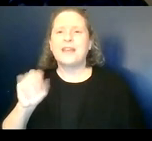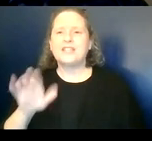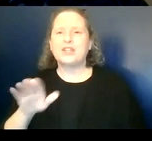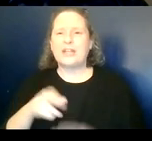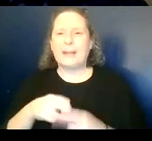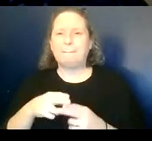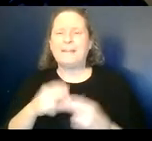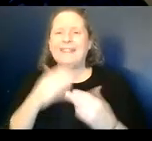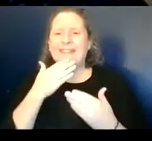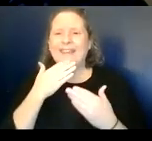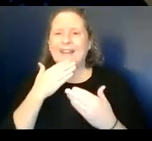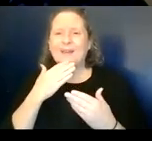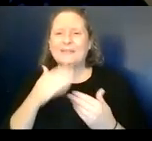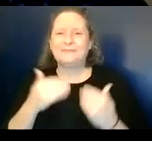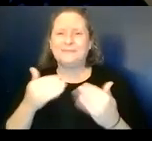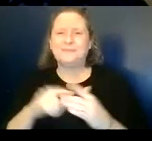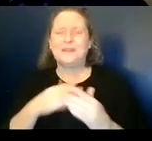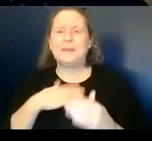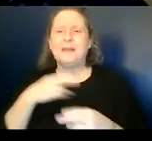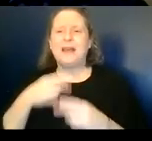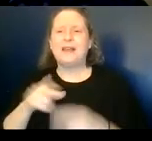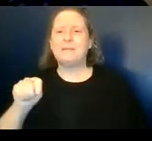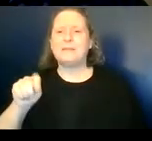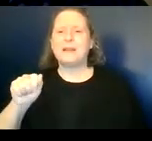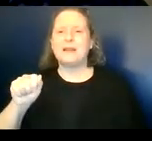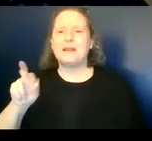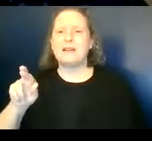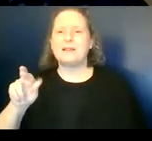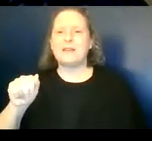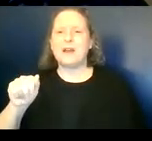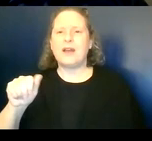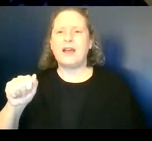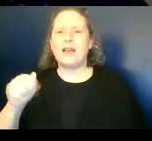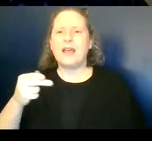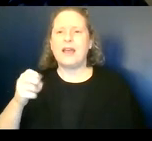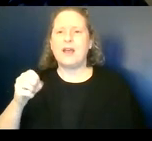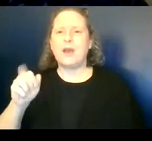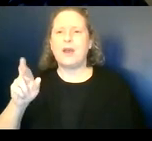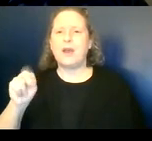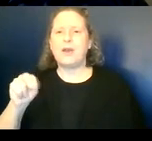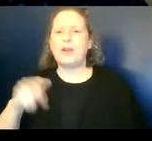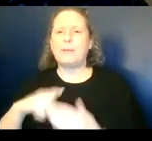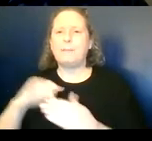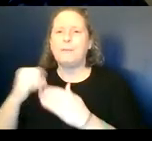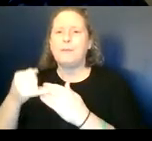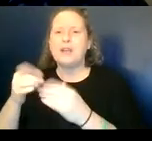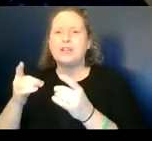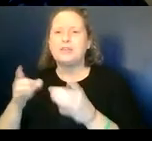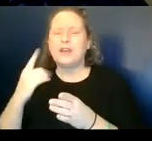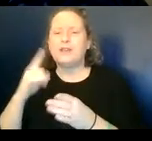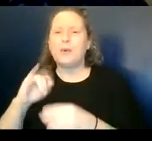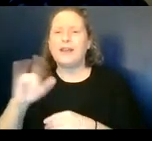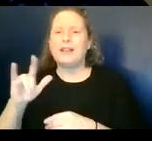Okay. My name is Tara Ahern, and I am the project director for the Illinois Self-Advocacy